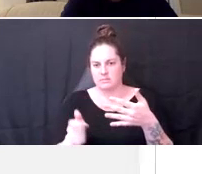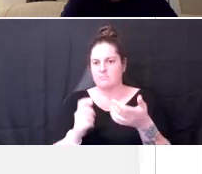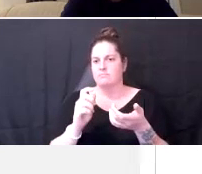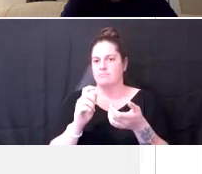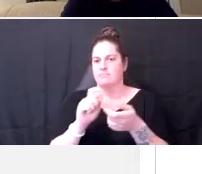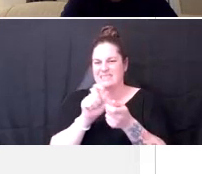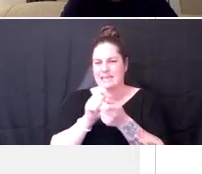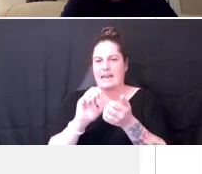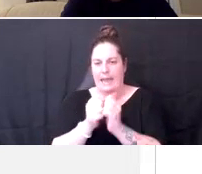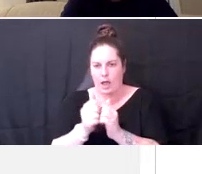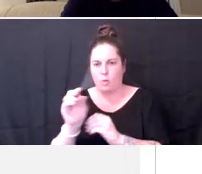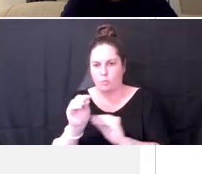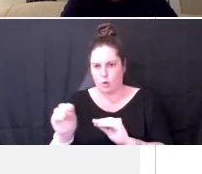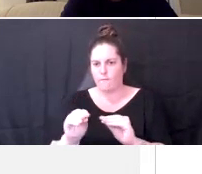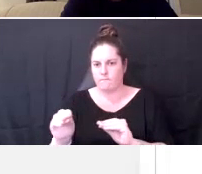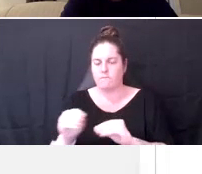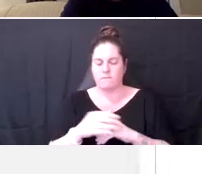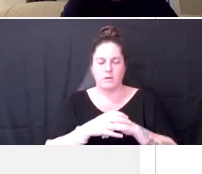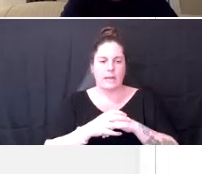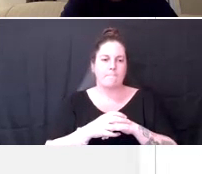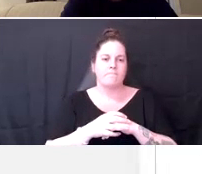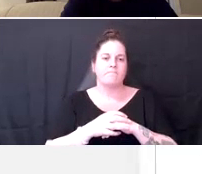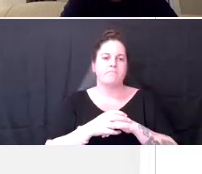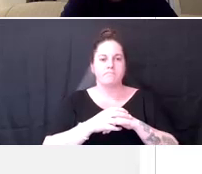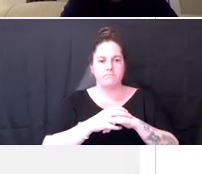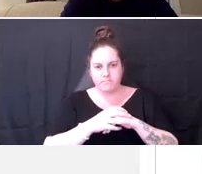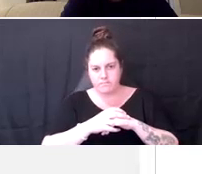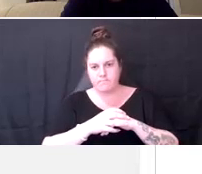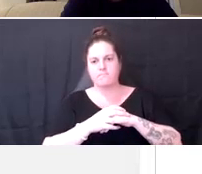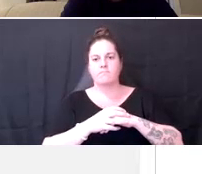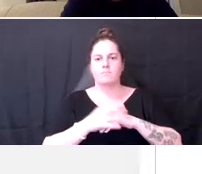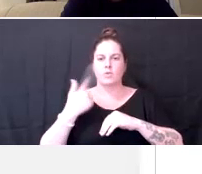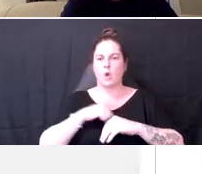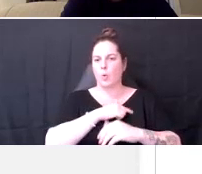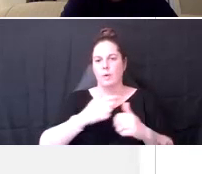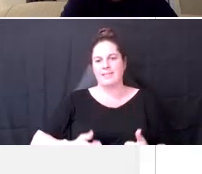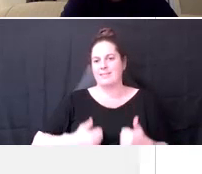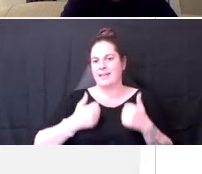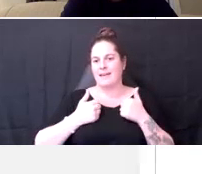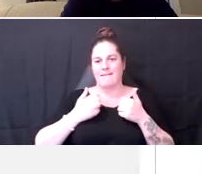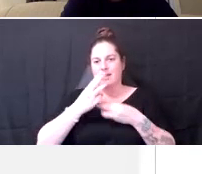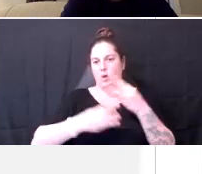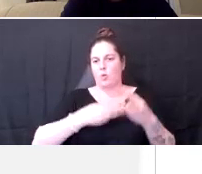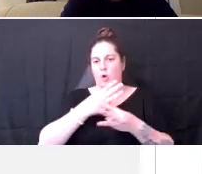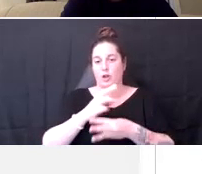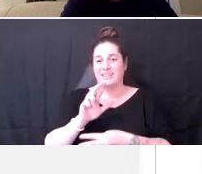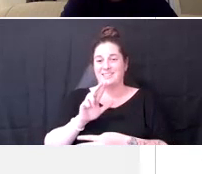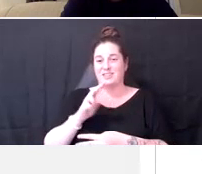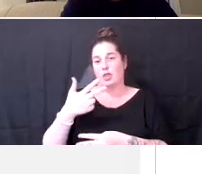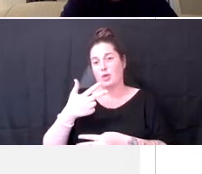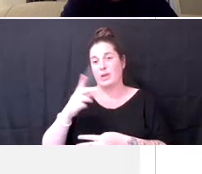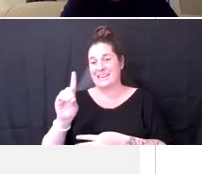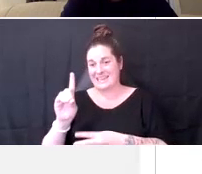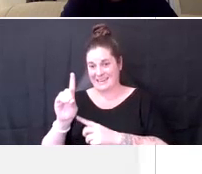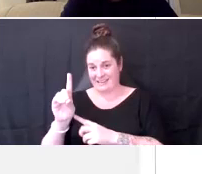okay? Now, true enough, you know, we live in a 3D world, but we don't